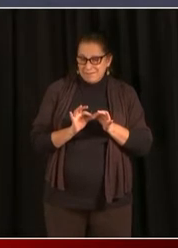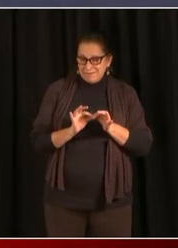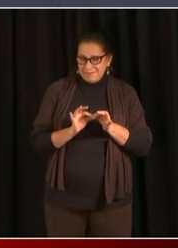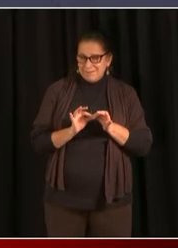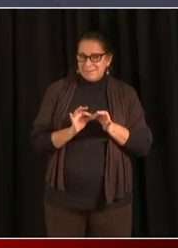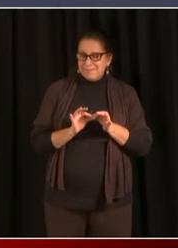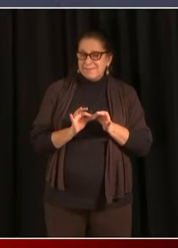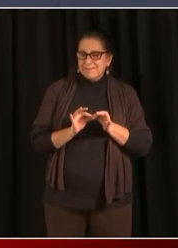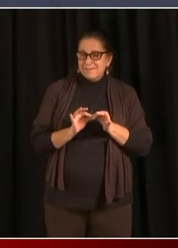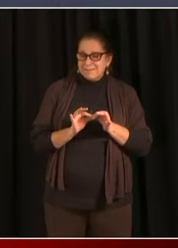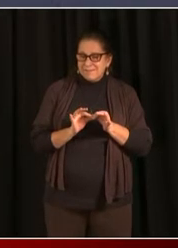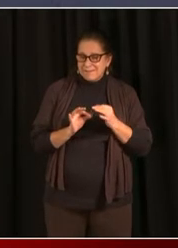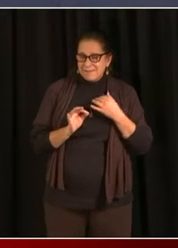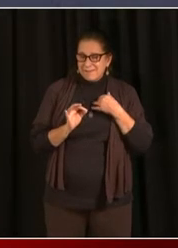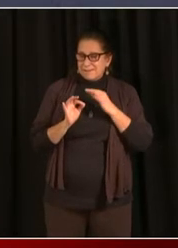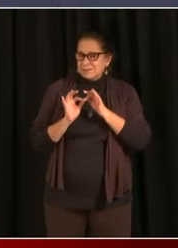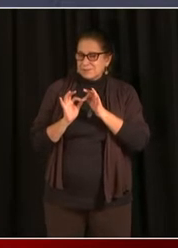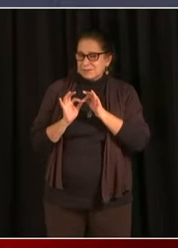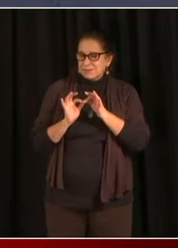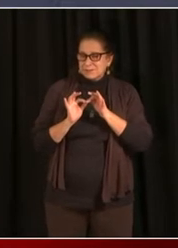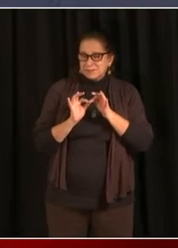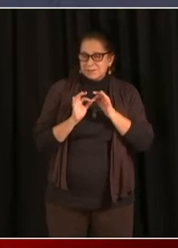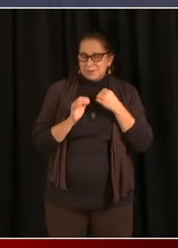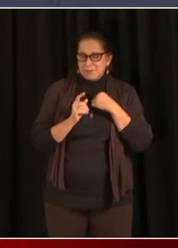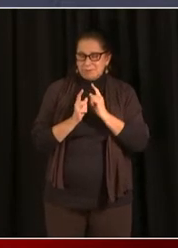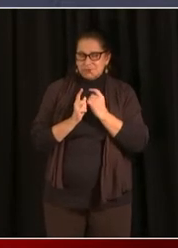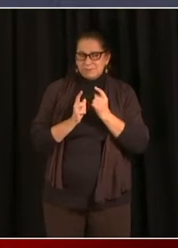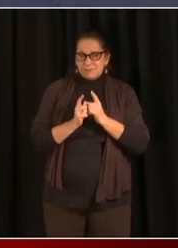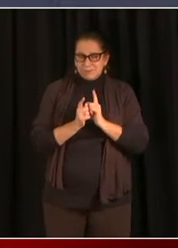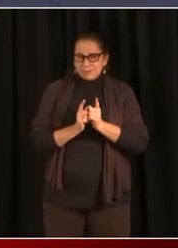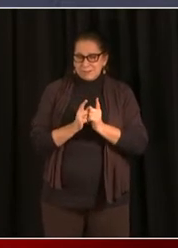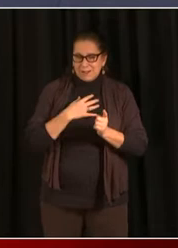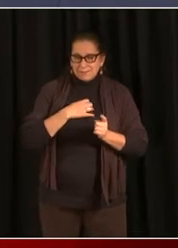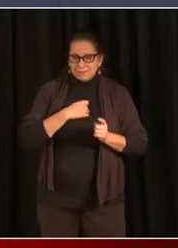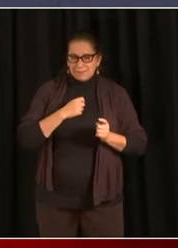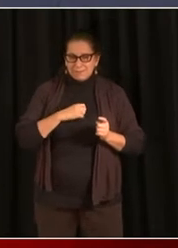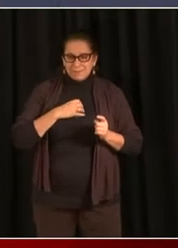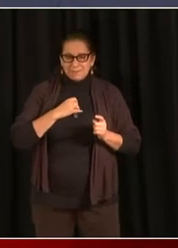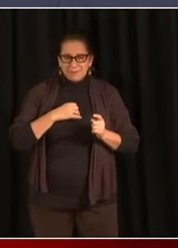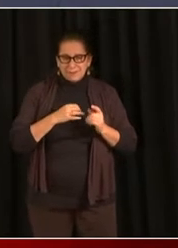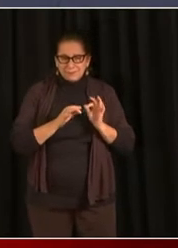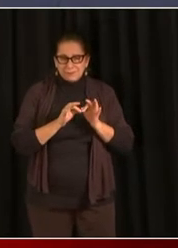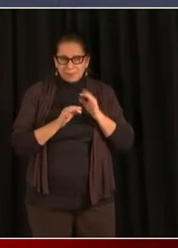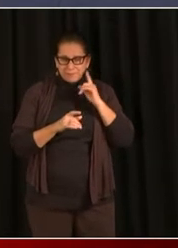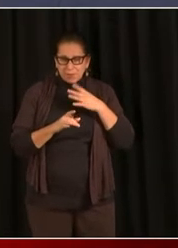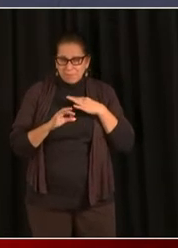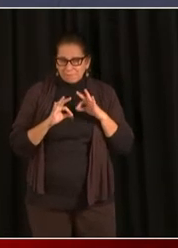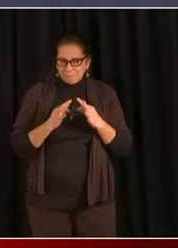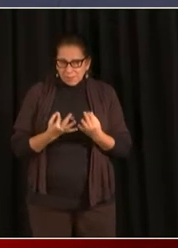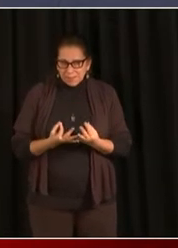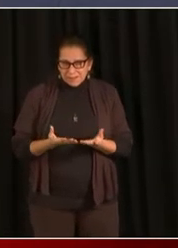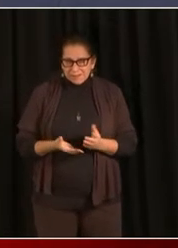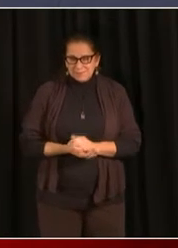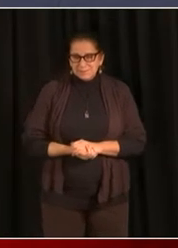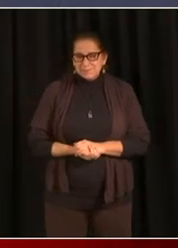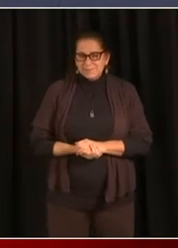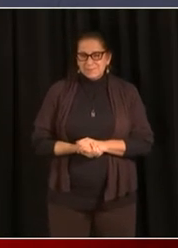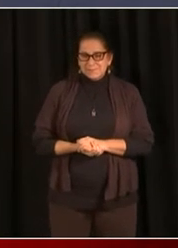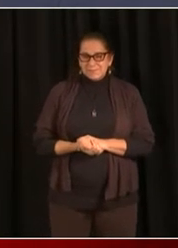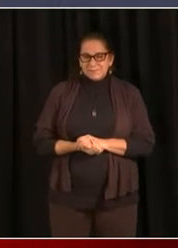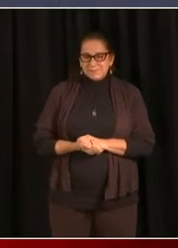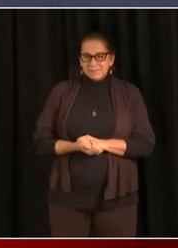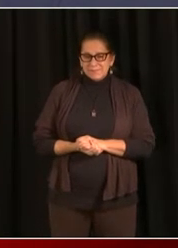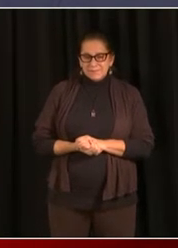make everything I see, I reproduce it, and I always wanted to sell it. And I was always